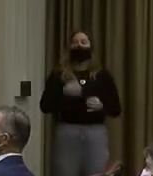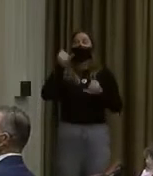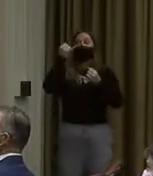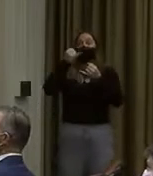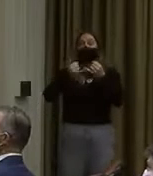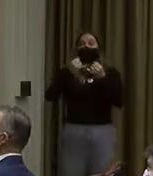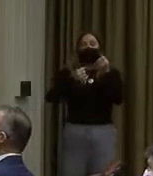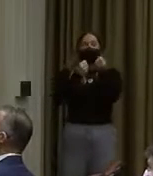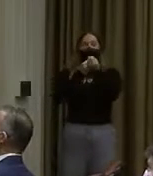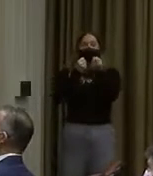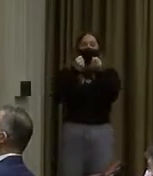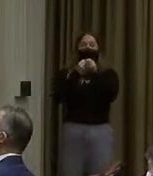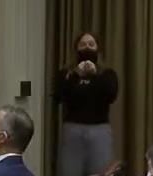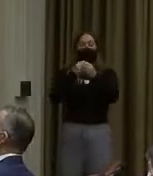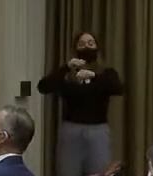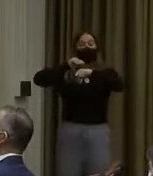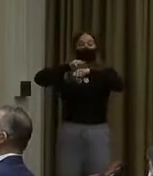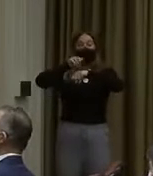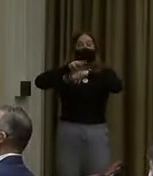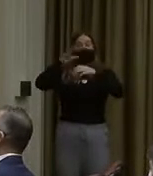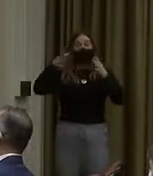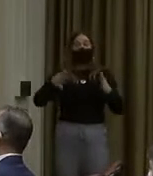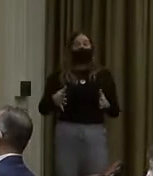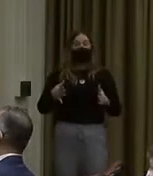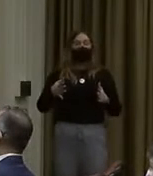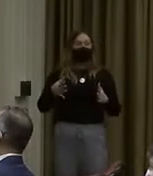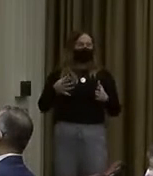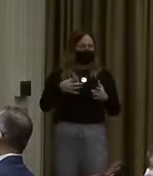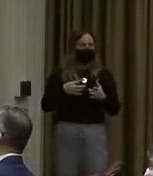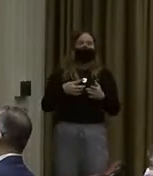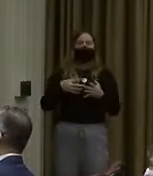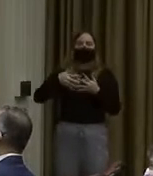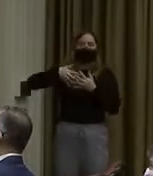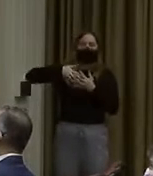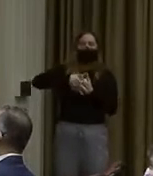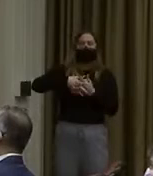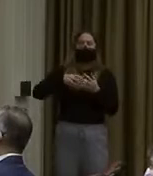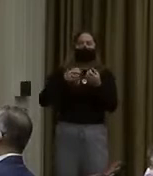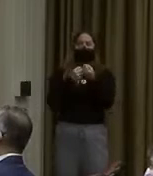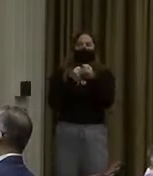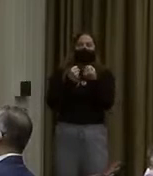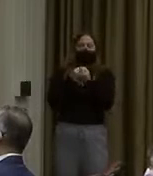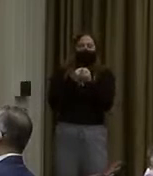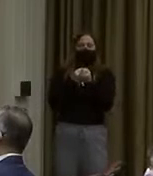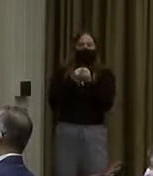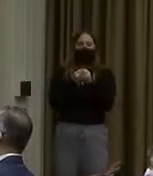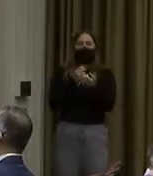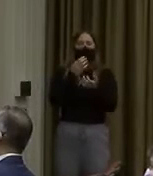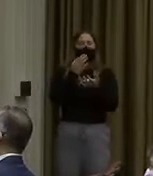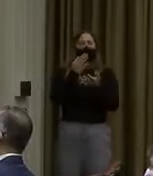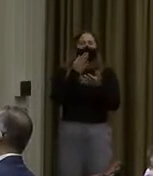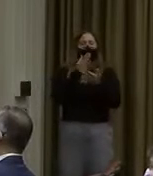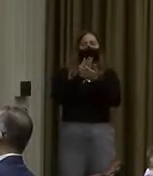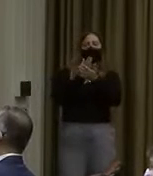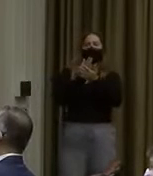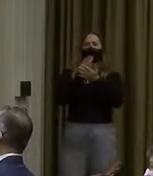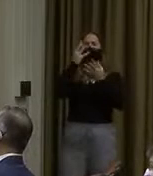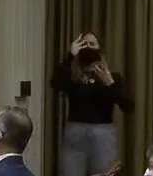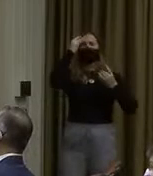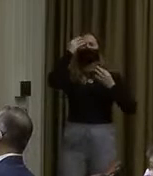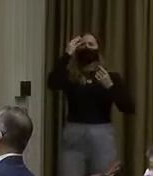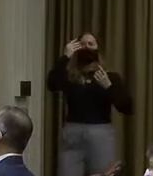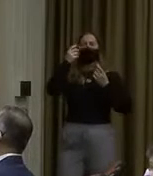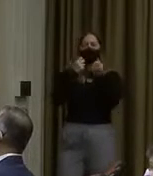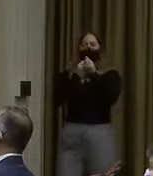is advocacy. Being a counselor, we are so steeped in advocacy, and we have to stop thinking of advocacy as